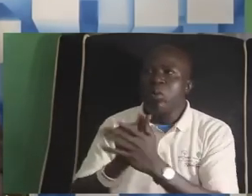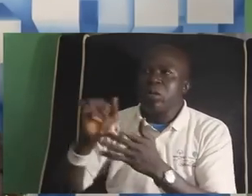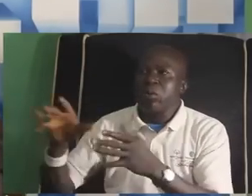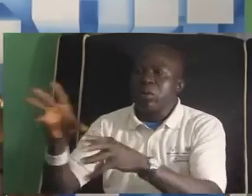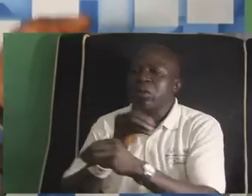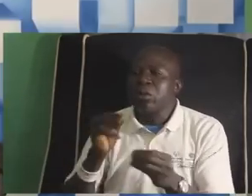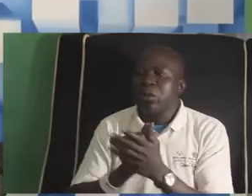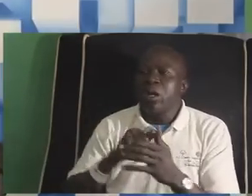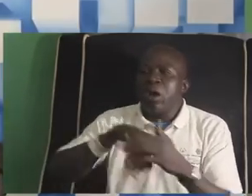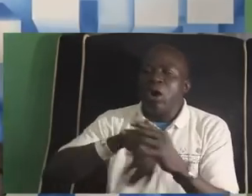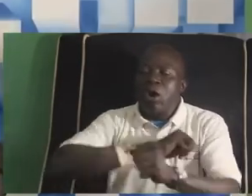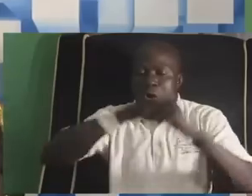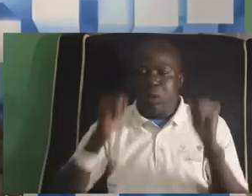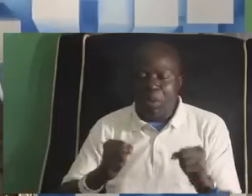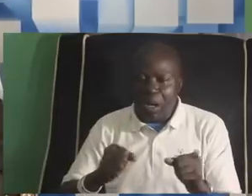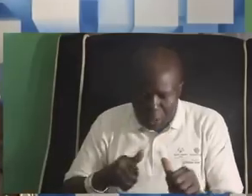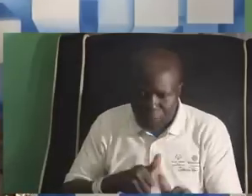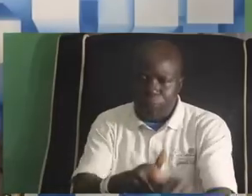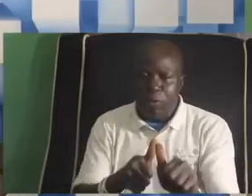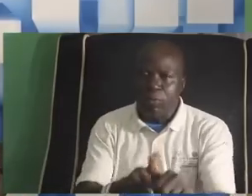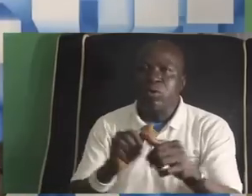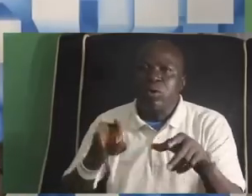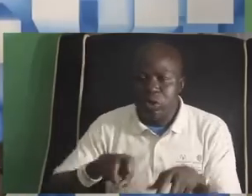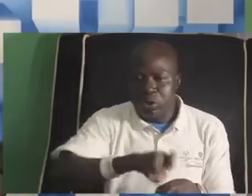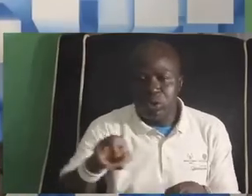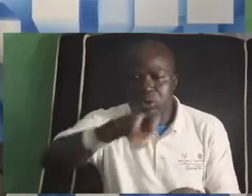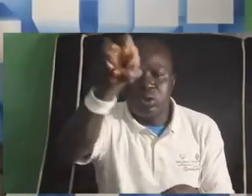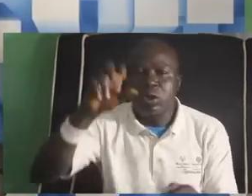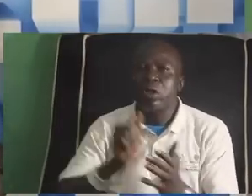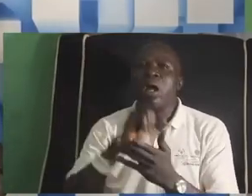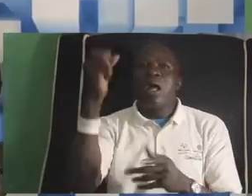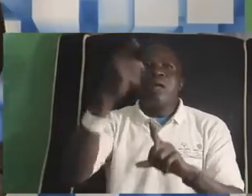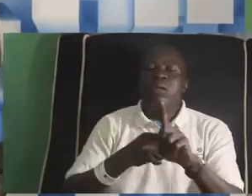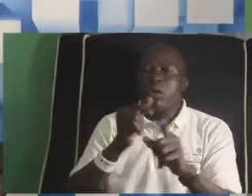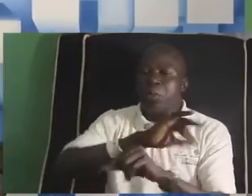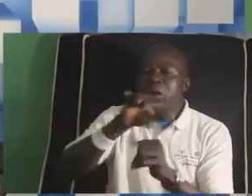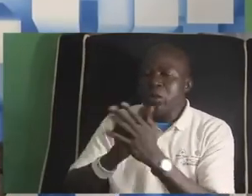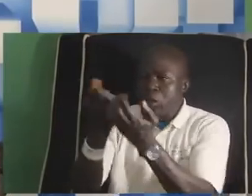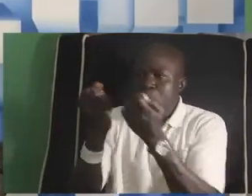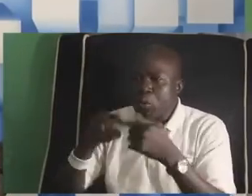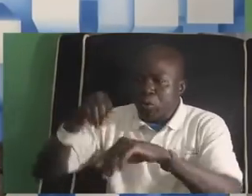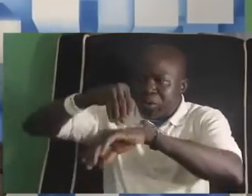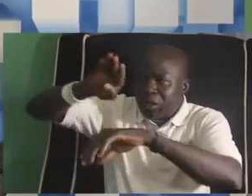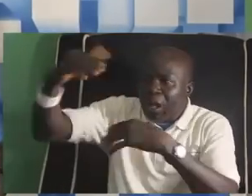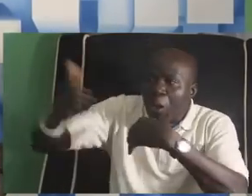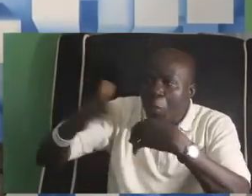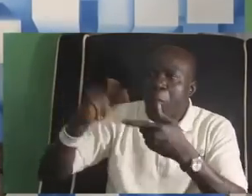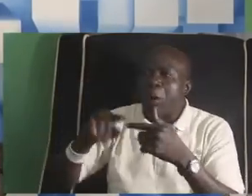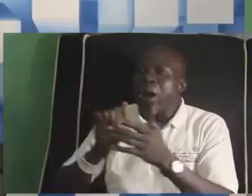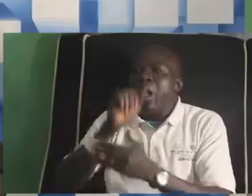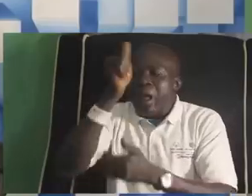man for you. Oh, God, I'm not bad. Every person that jumps at your Lord, I fed that pad down. Oh, fed that